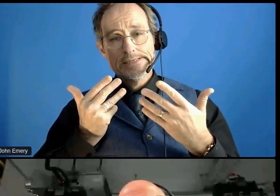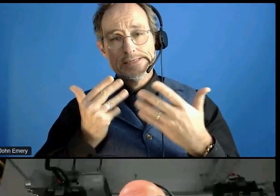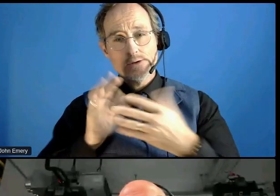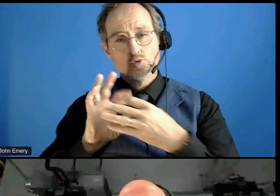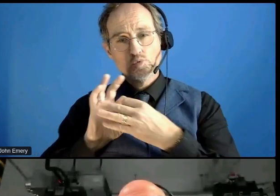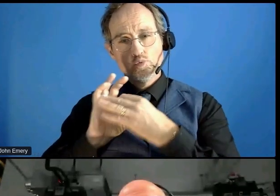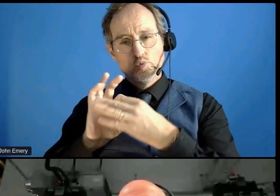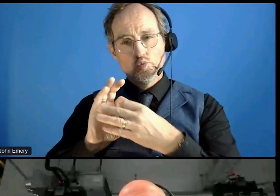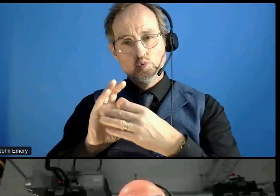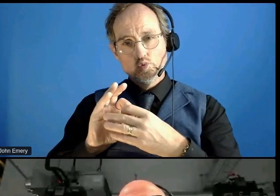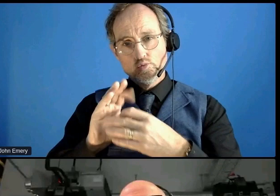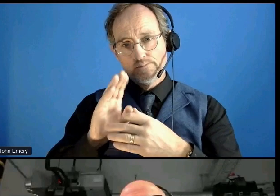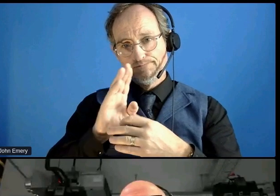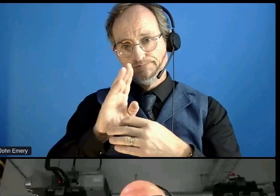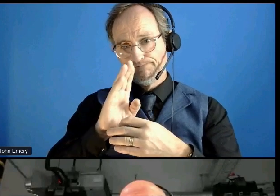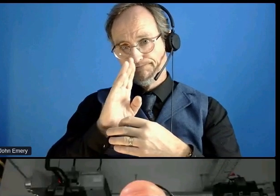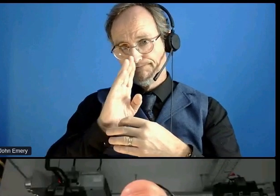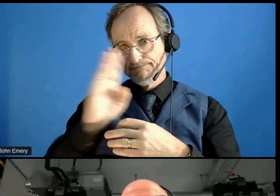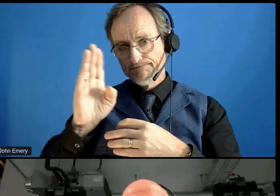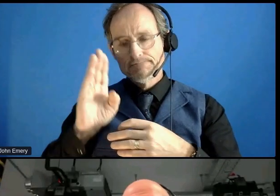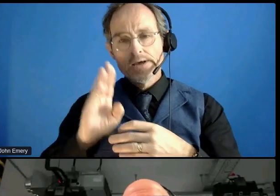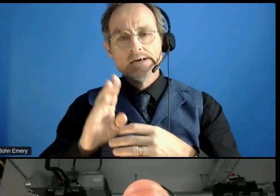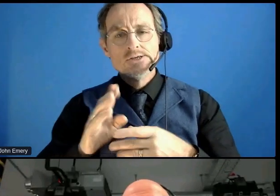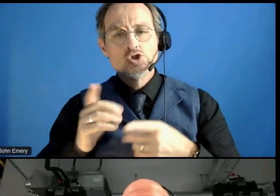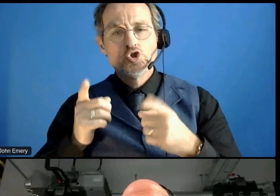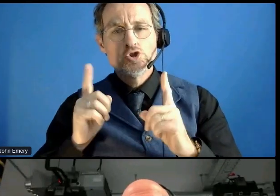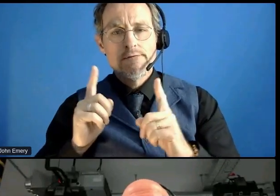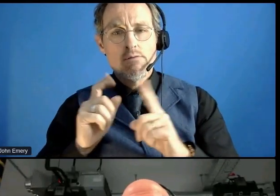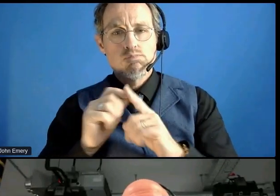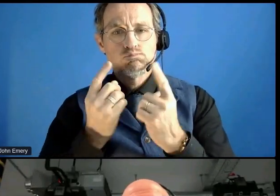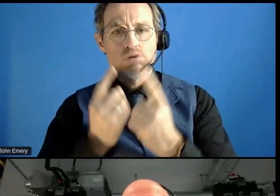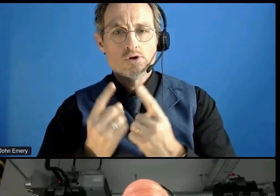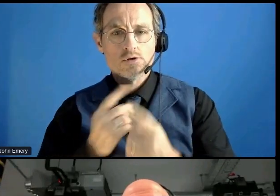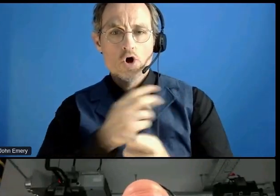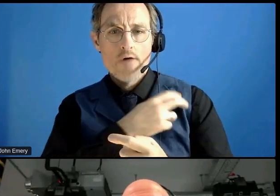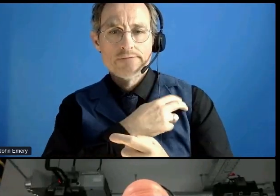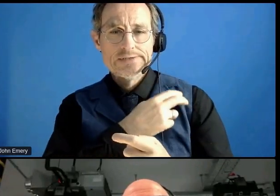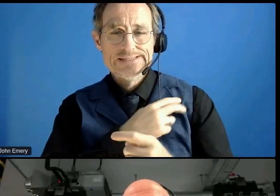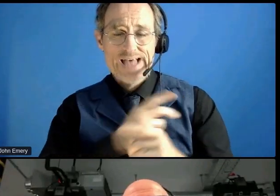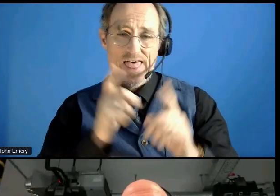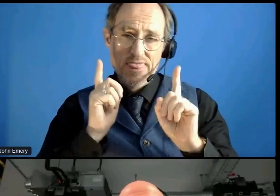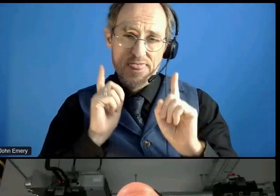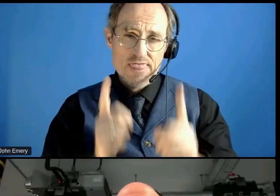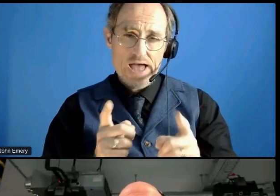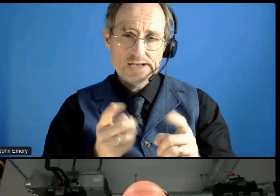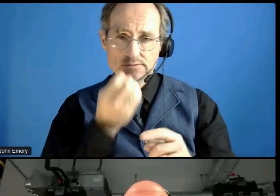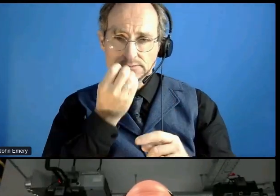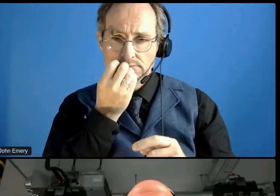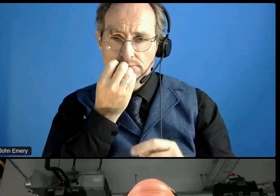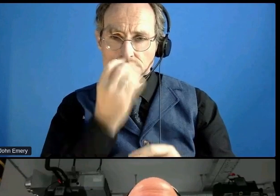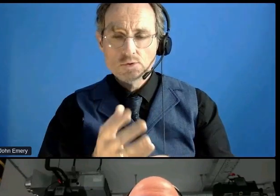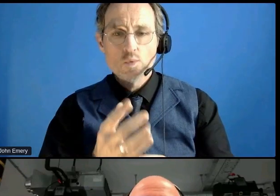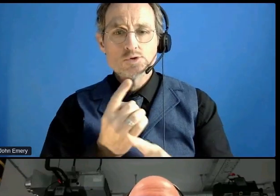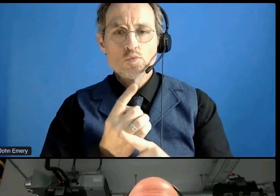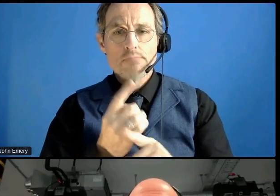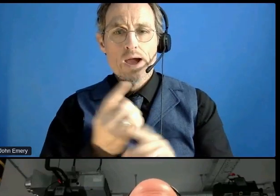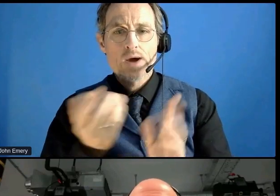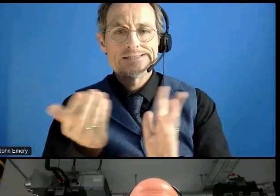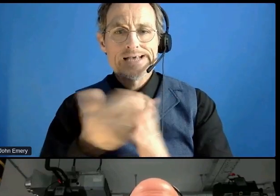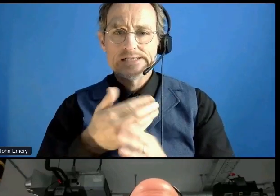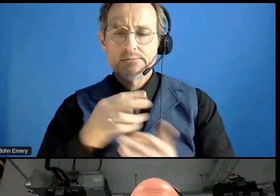form they need to make it happen. There are legislations in place that require that, but it's not very